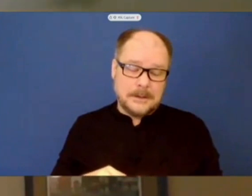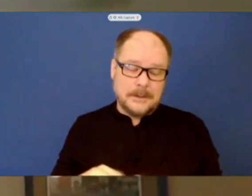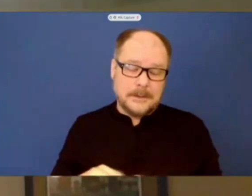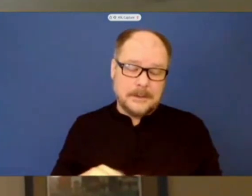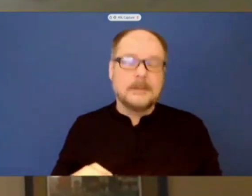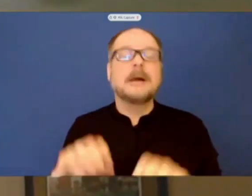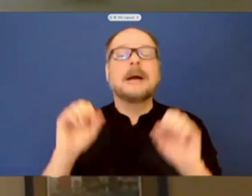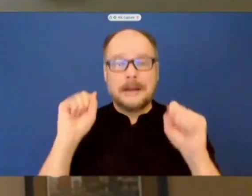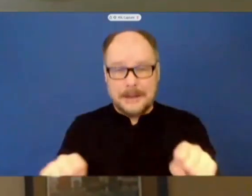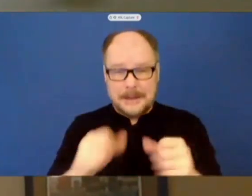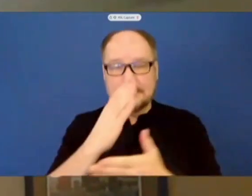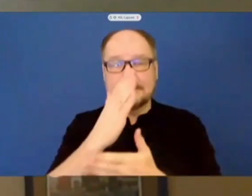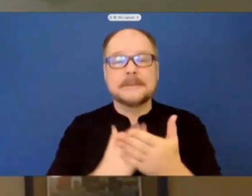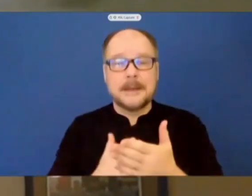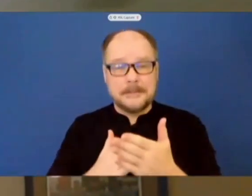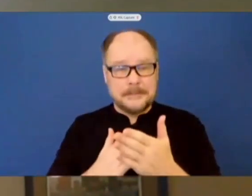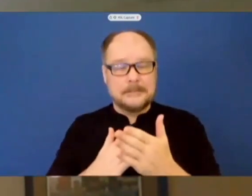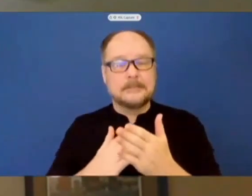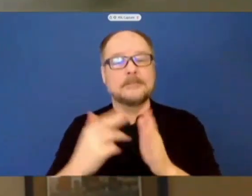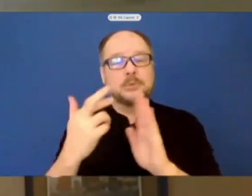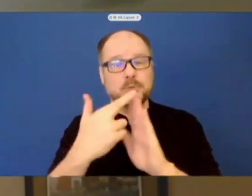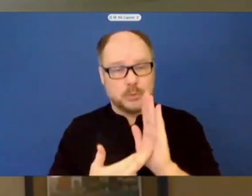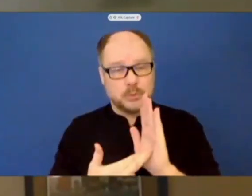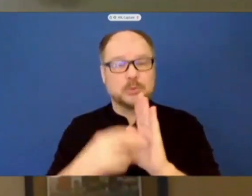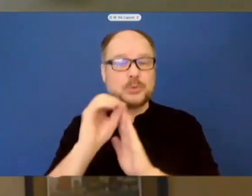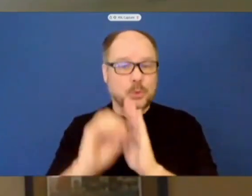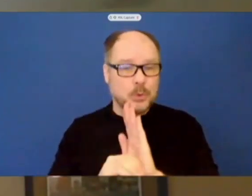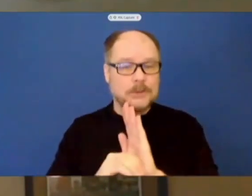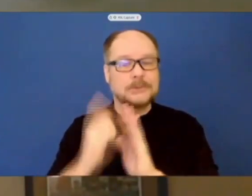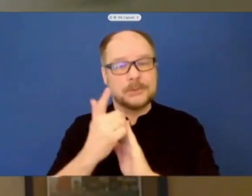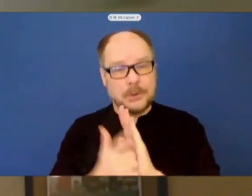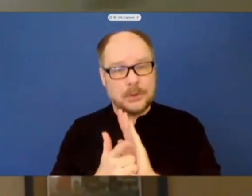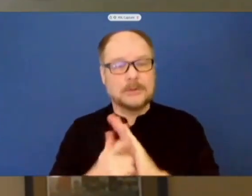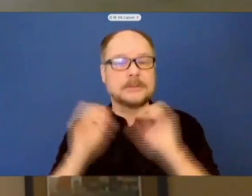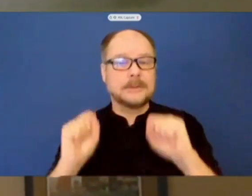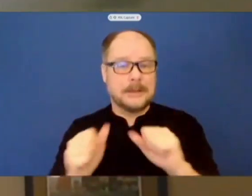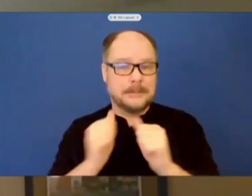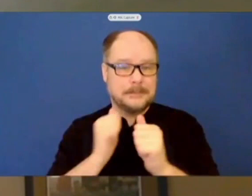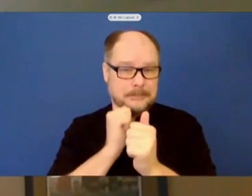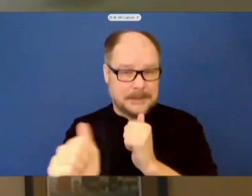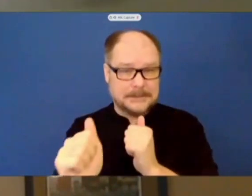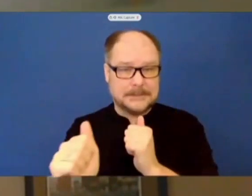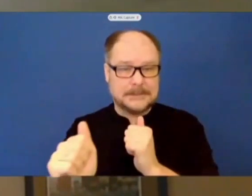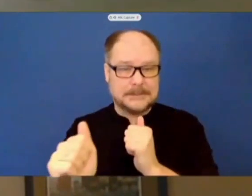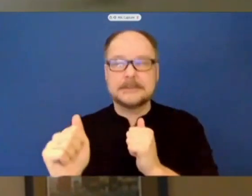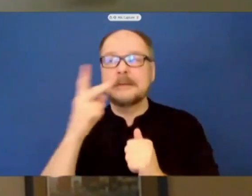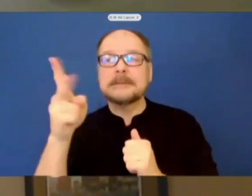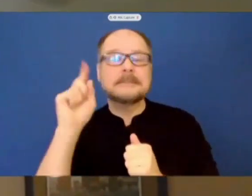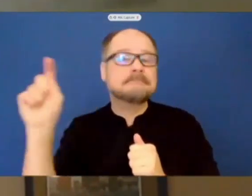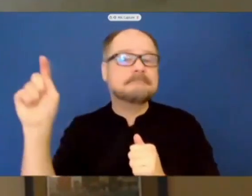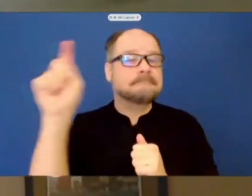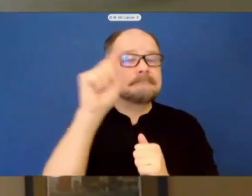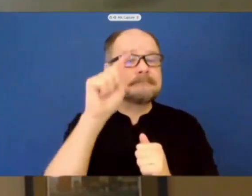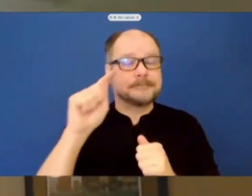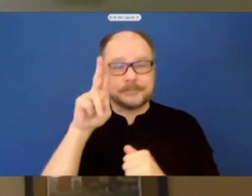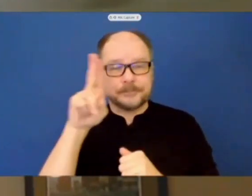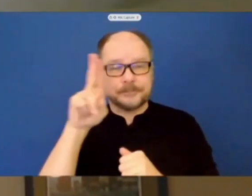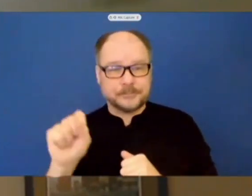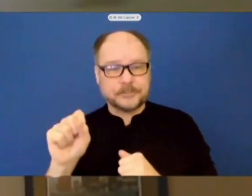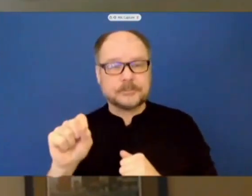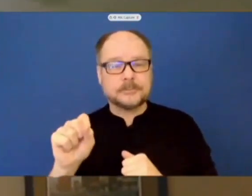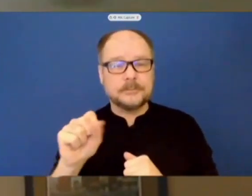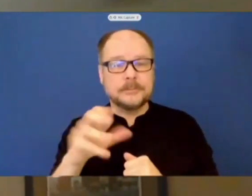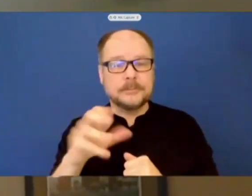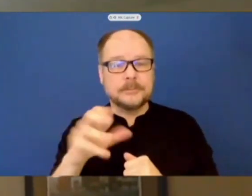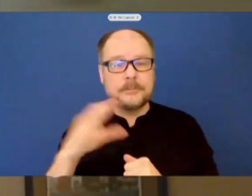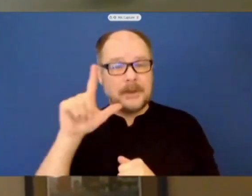ordinances that can be passed. And I think you see them in other parts of the country. We've done a little bit of research around this. I think particularly Las Vegas,